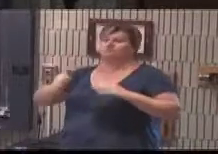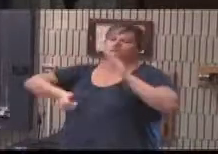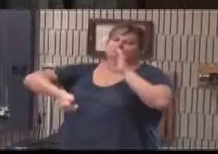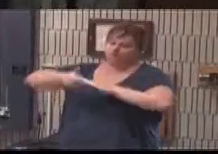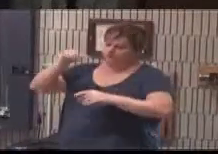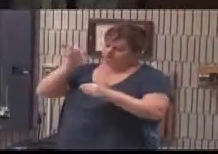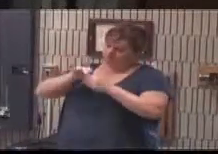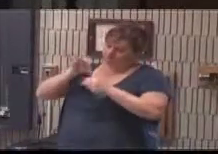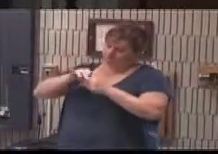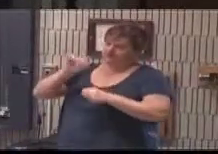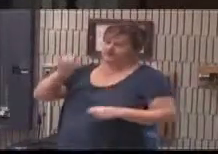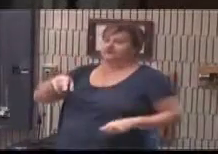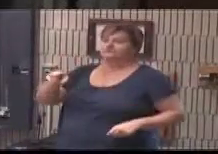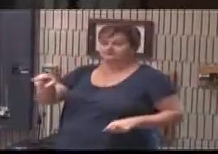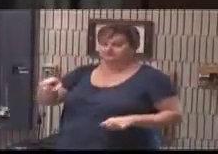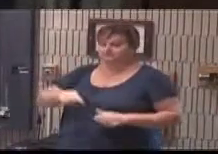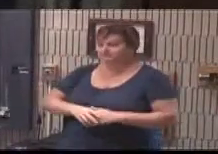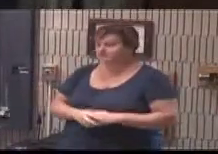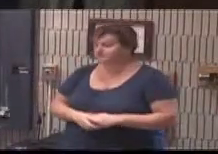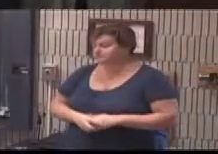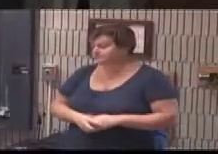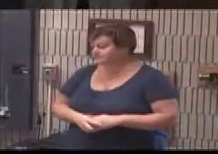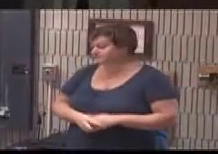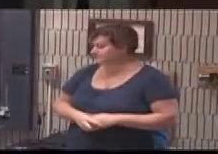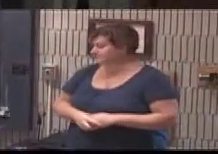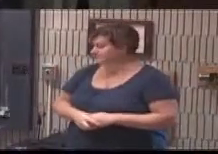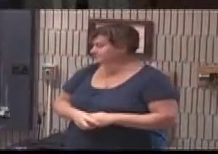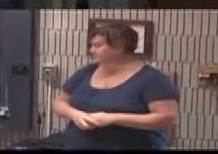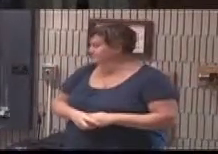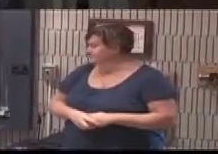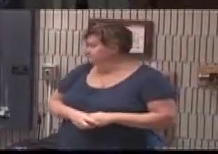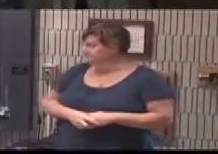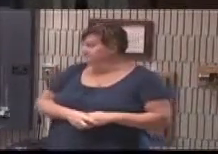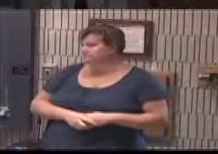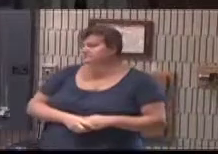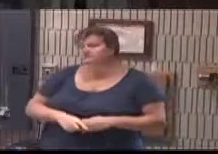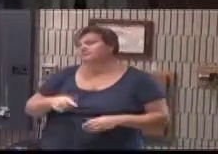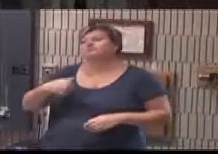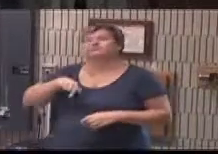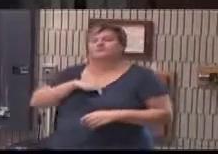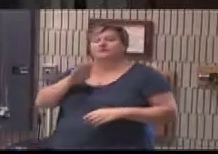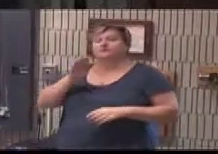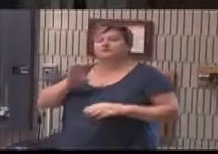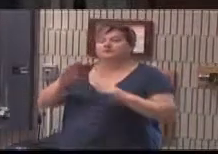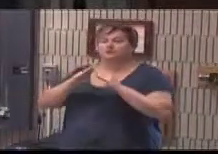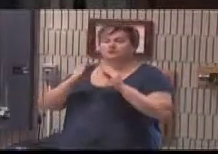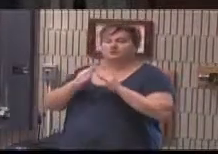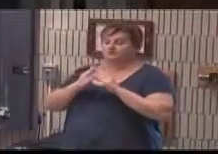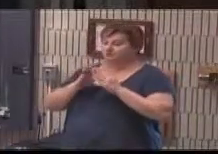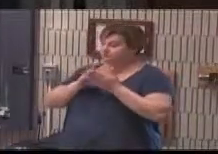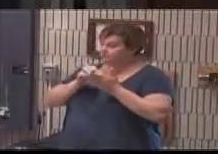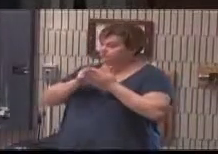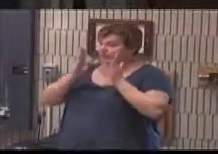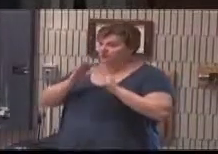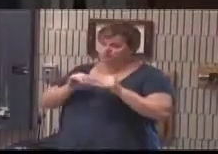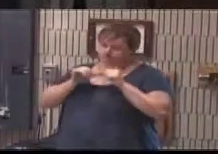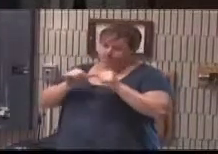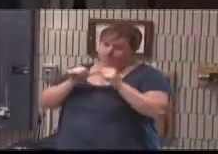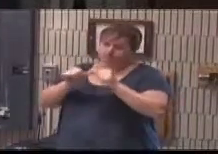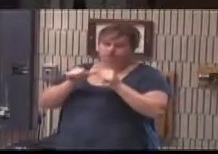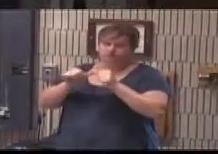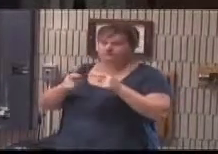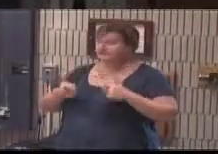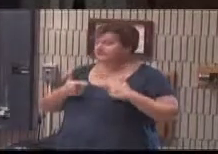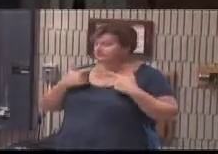for our One Book selection. And as a community of learners, I think we're lifelong learners, and so we have a